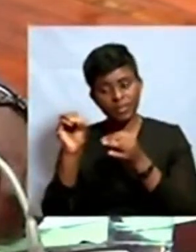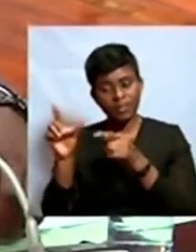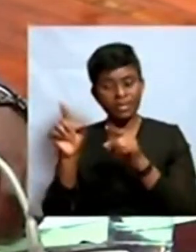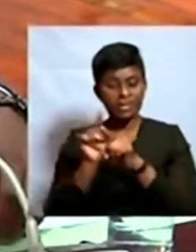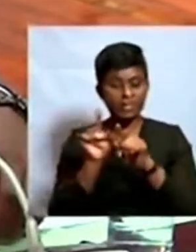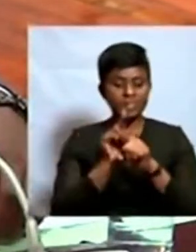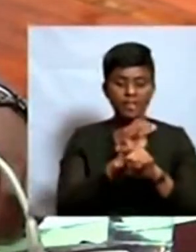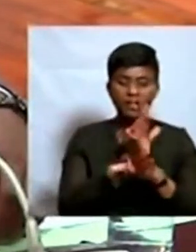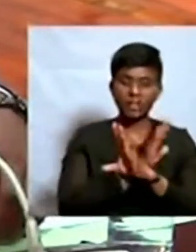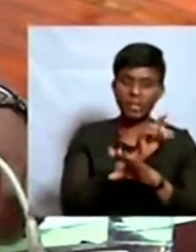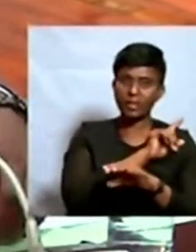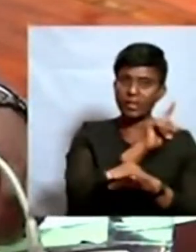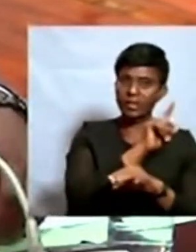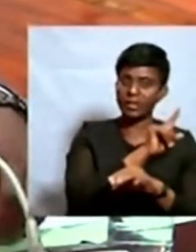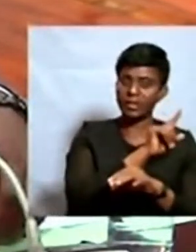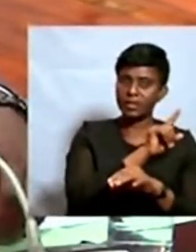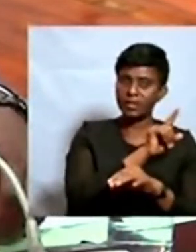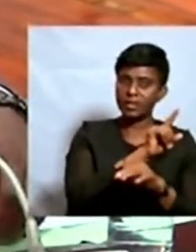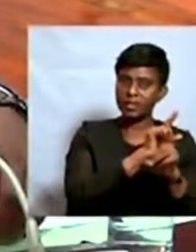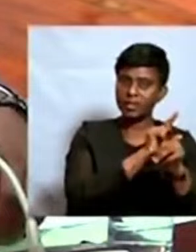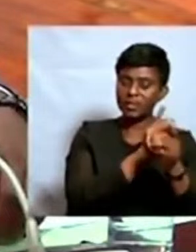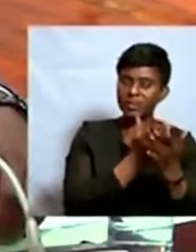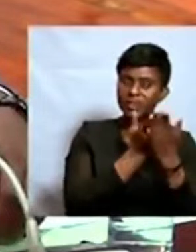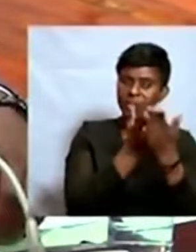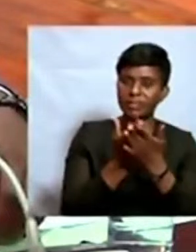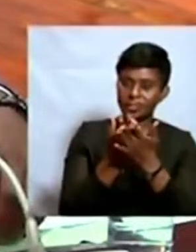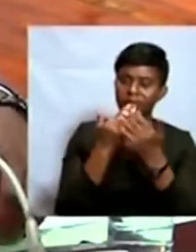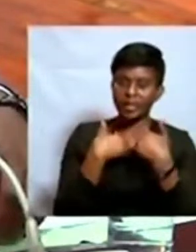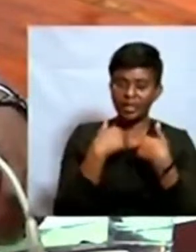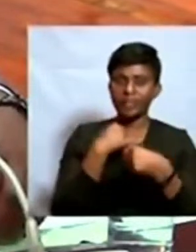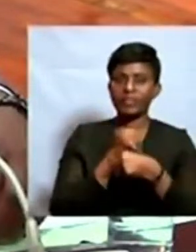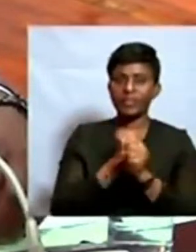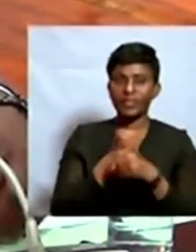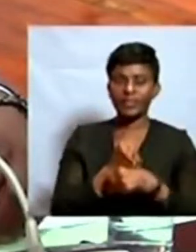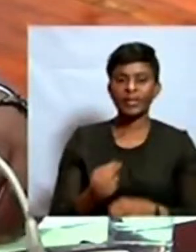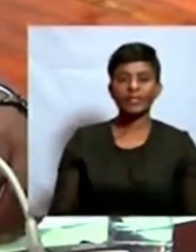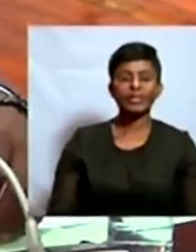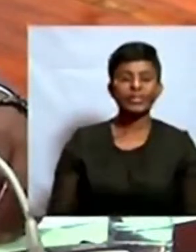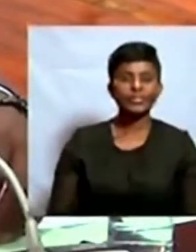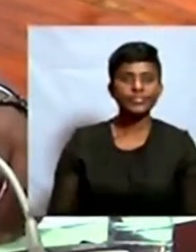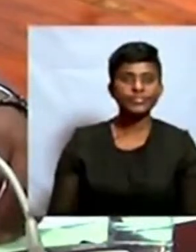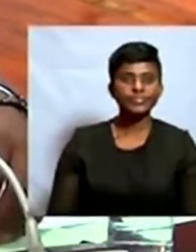has a question. Oh, sorry, a submission to make.